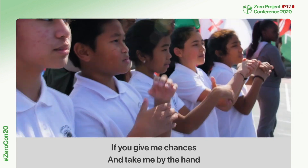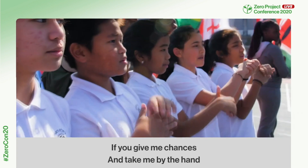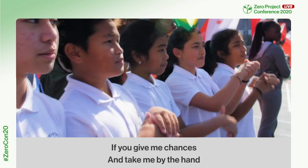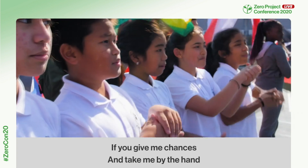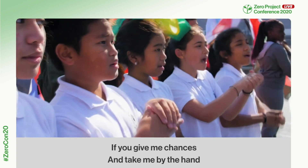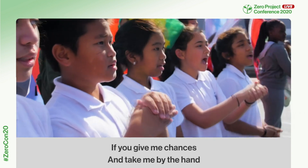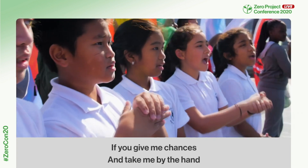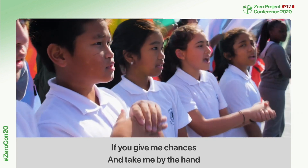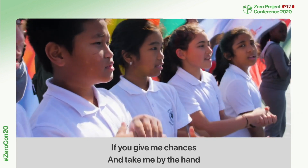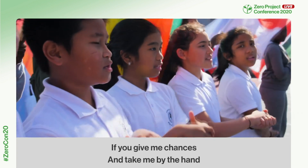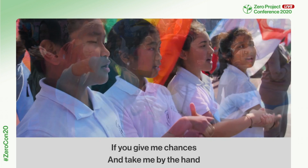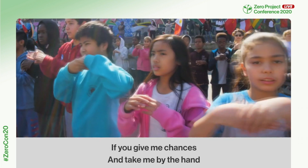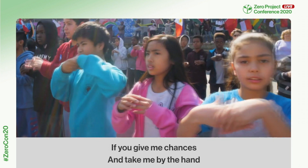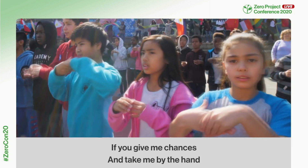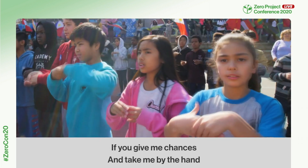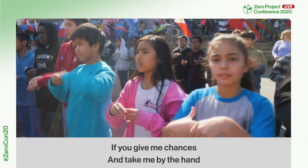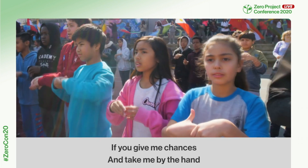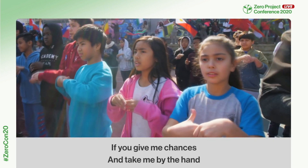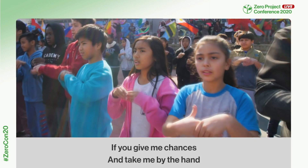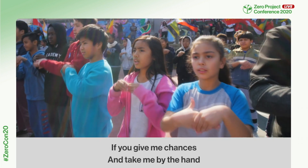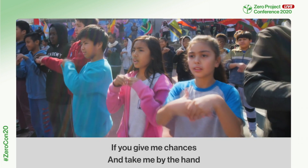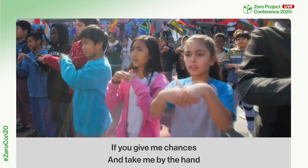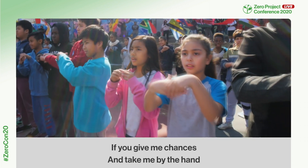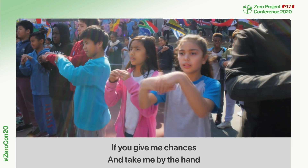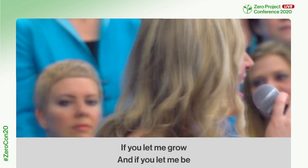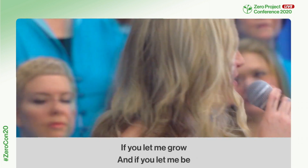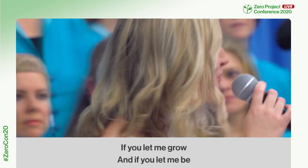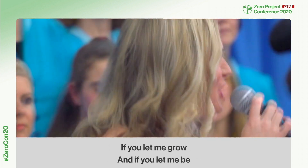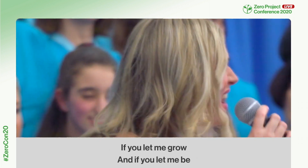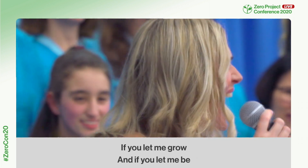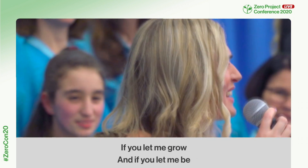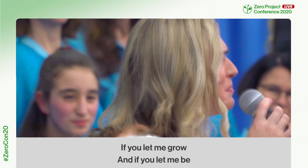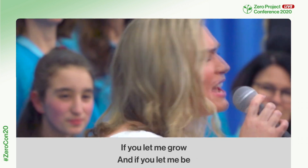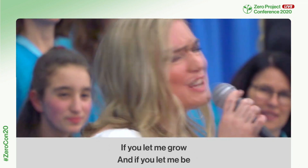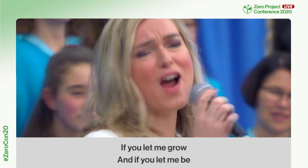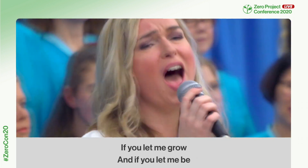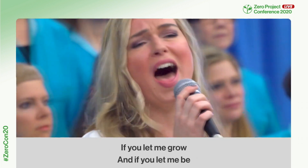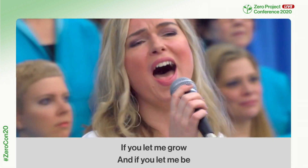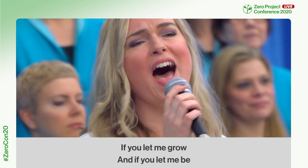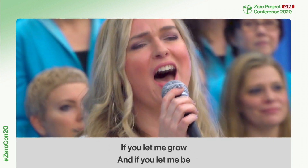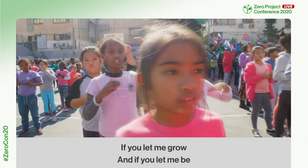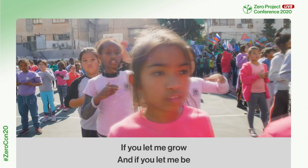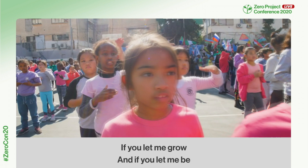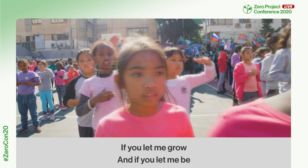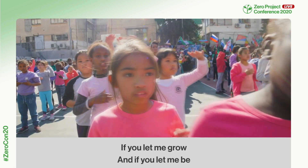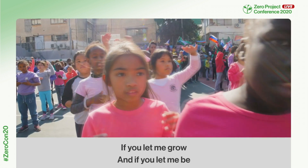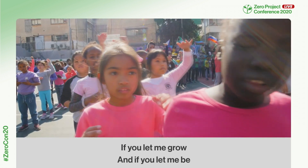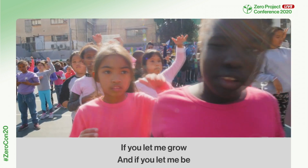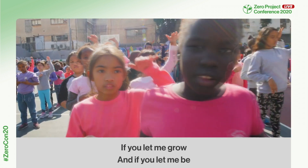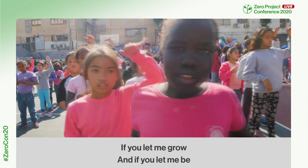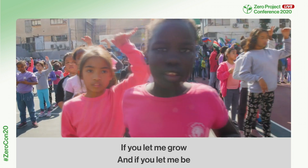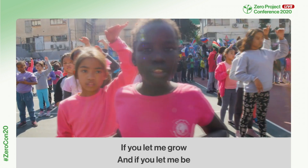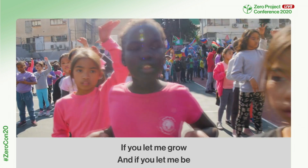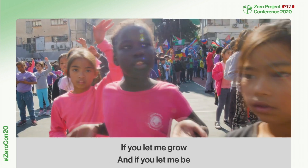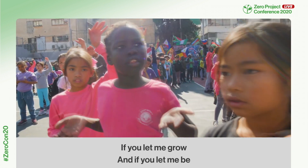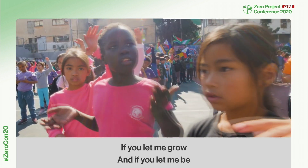chances and take me by the hand. If you let me grow and